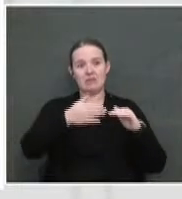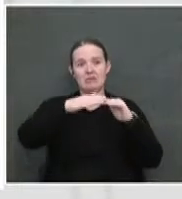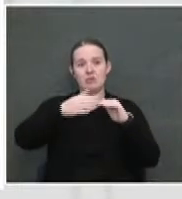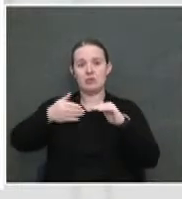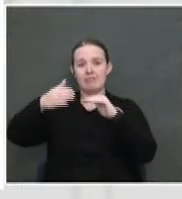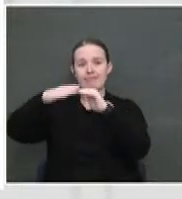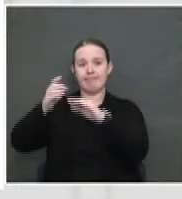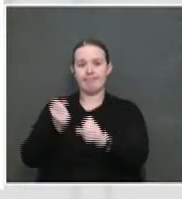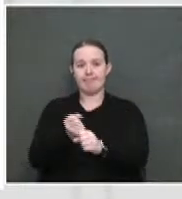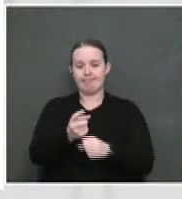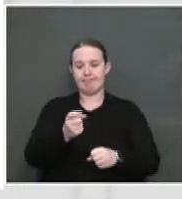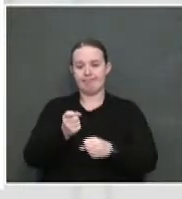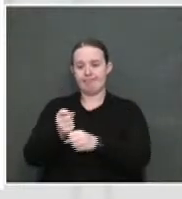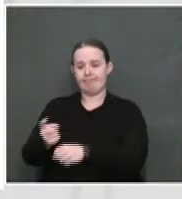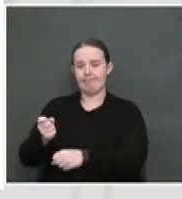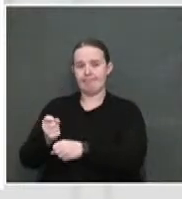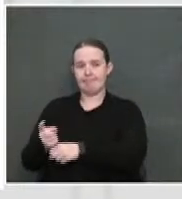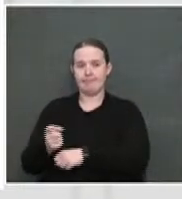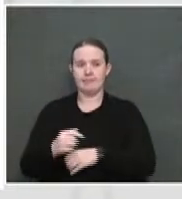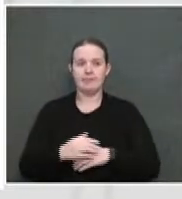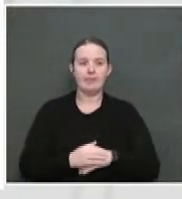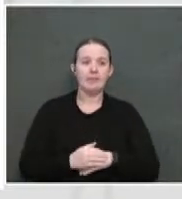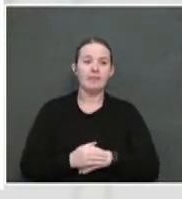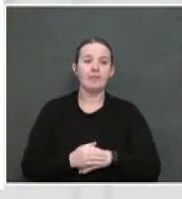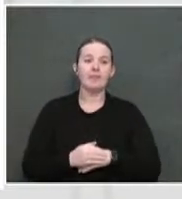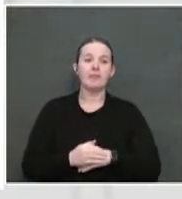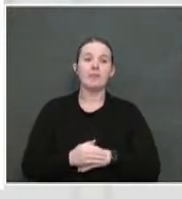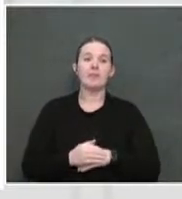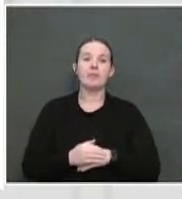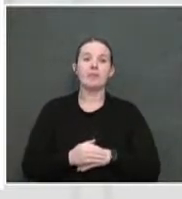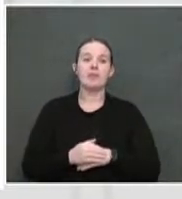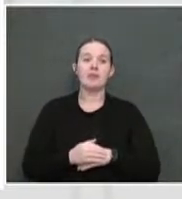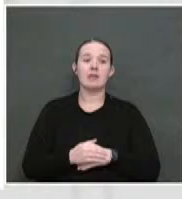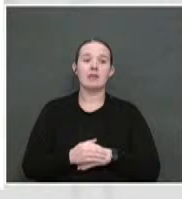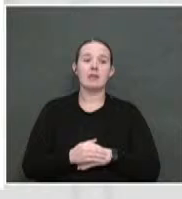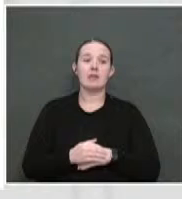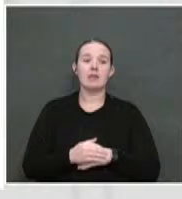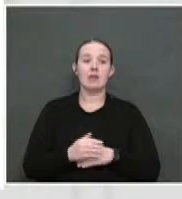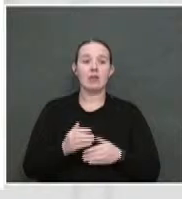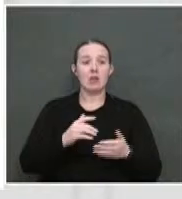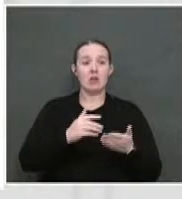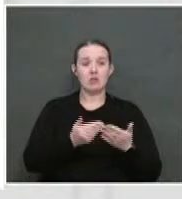year. Non-medical incidents have remained the same.